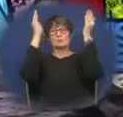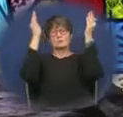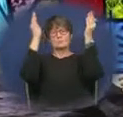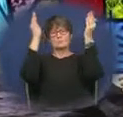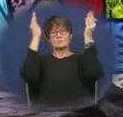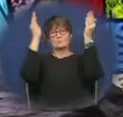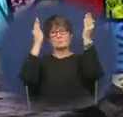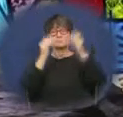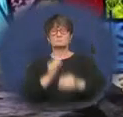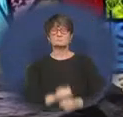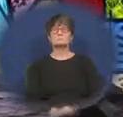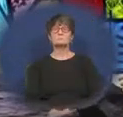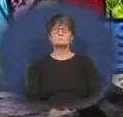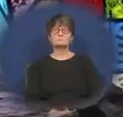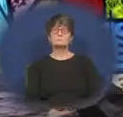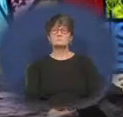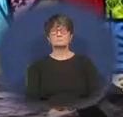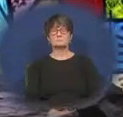alleluia.